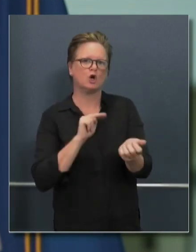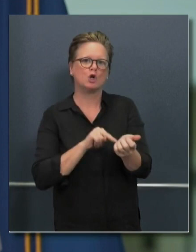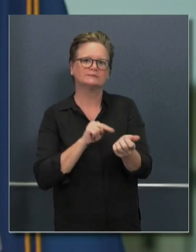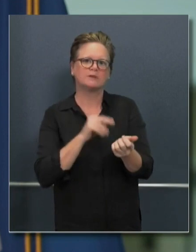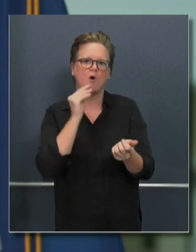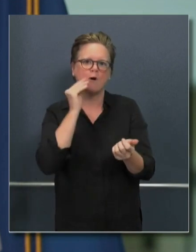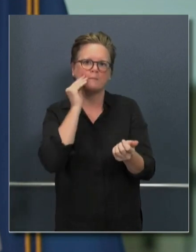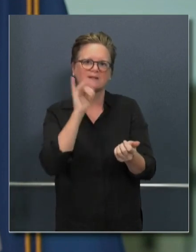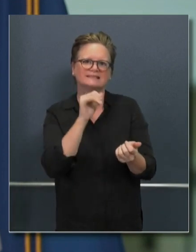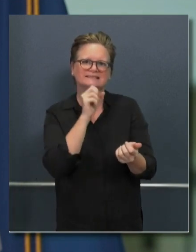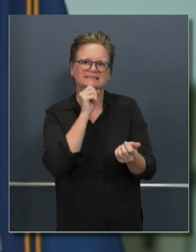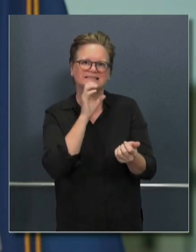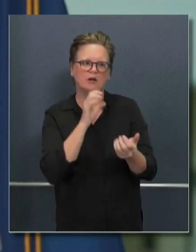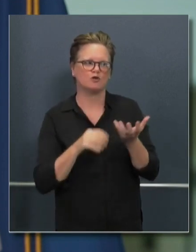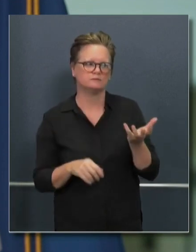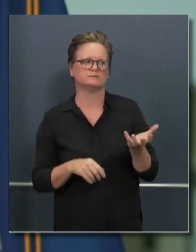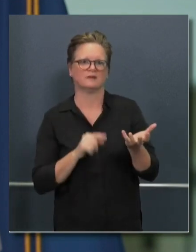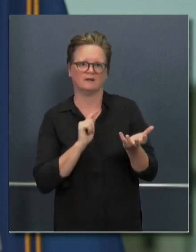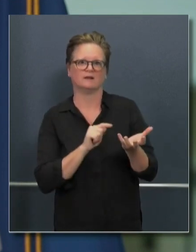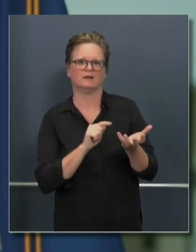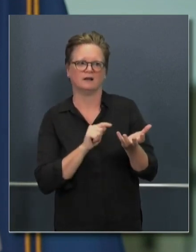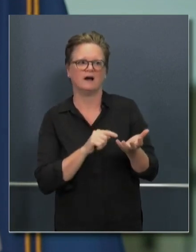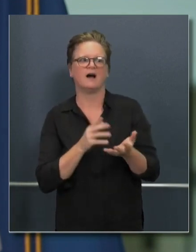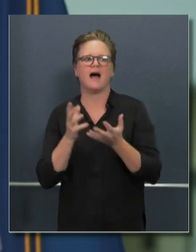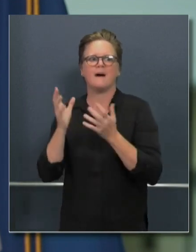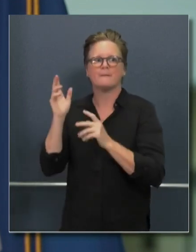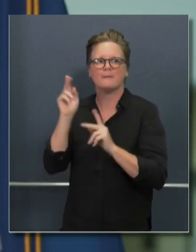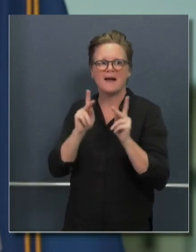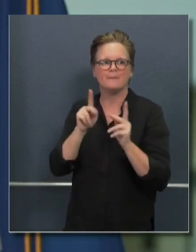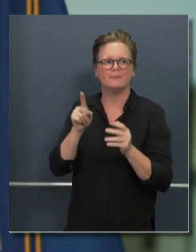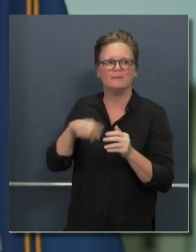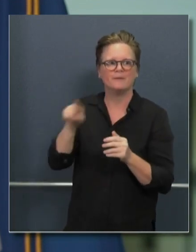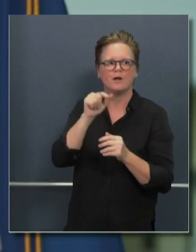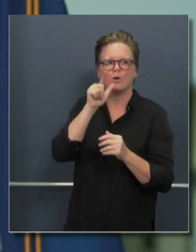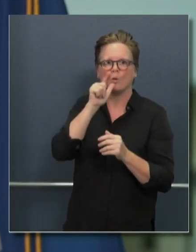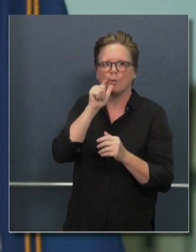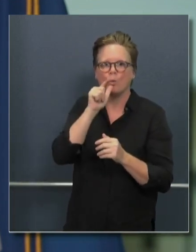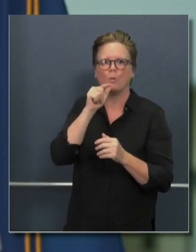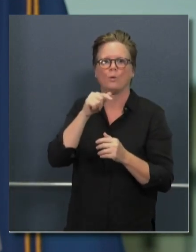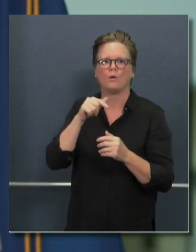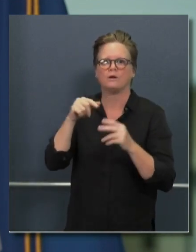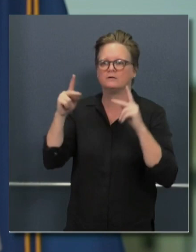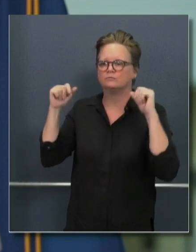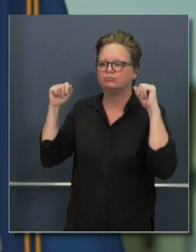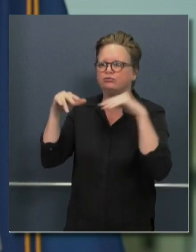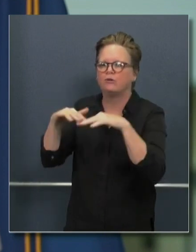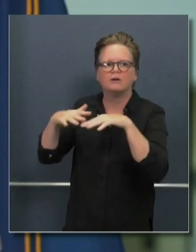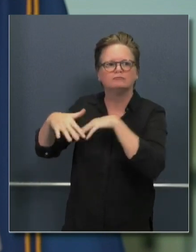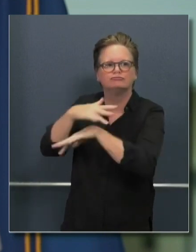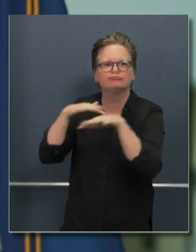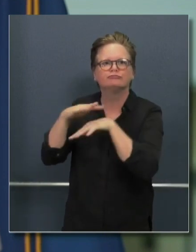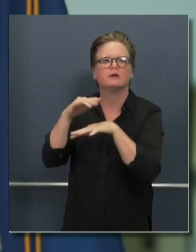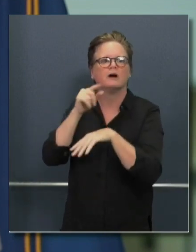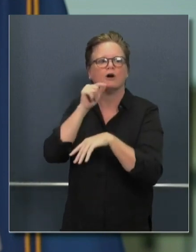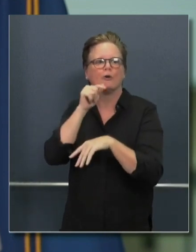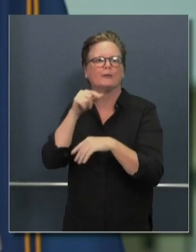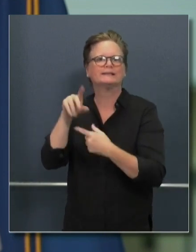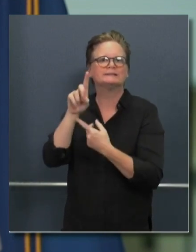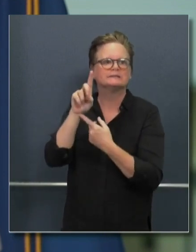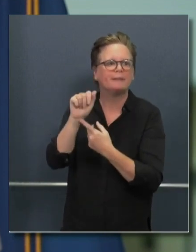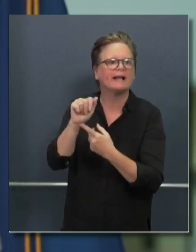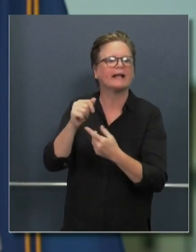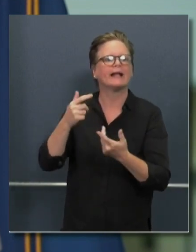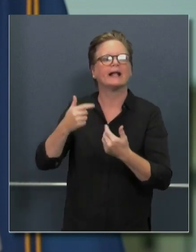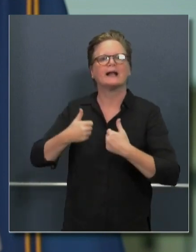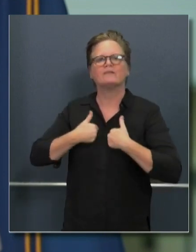emphasis. We remain very, very sober about the prospects of increased number of positives